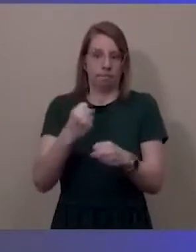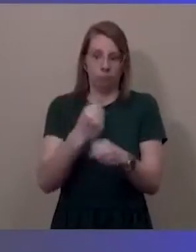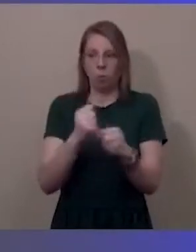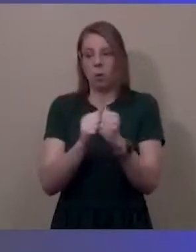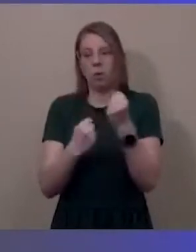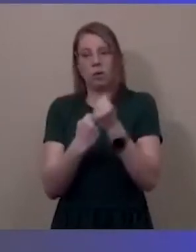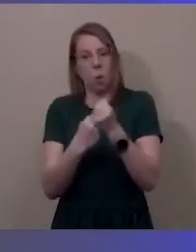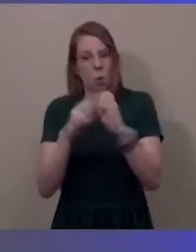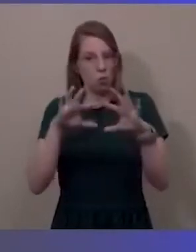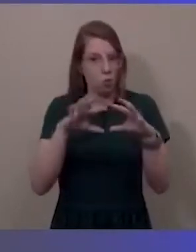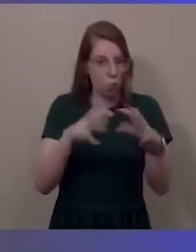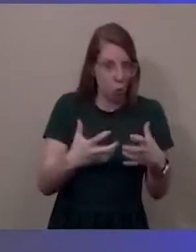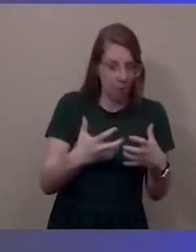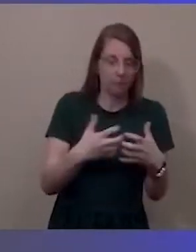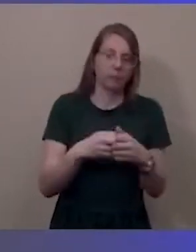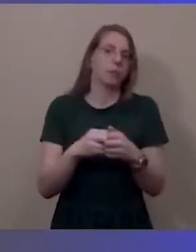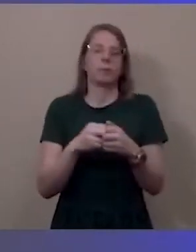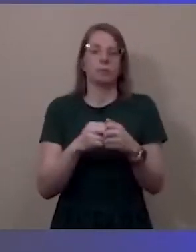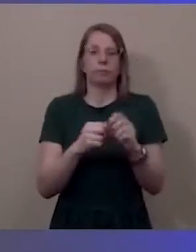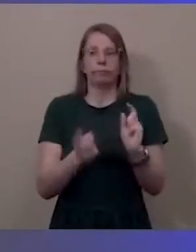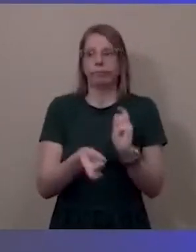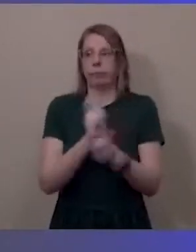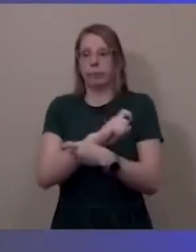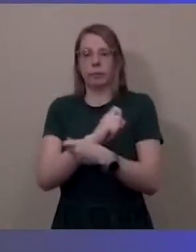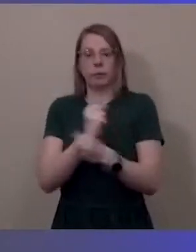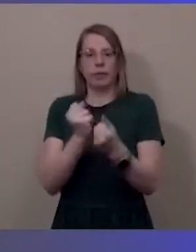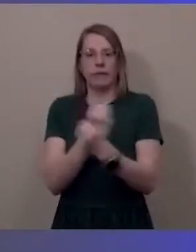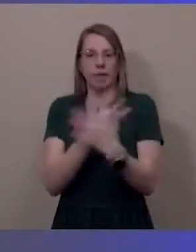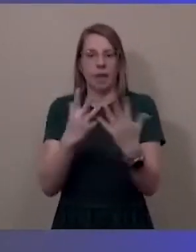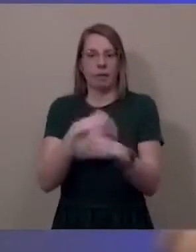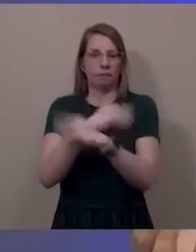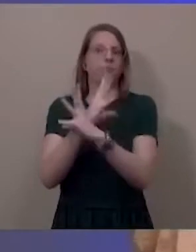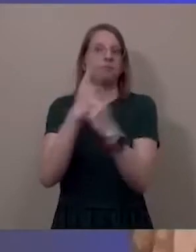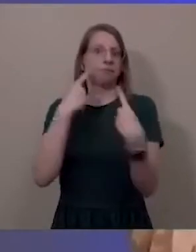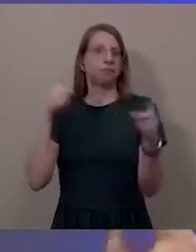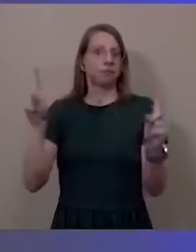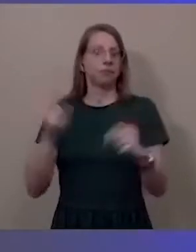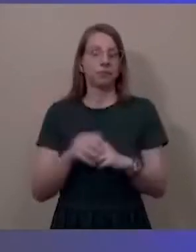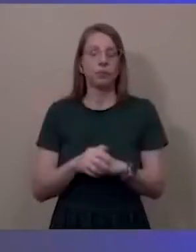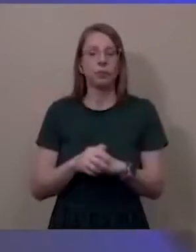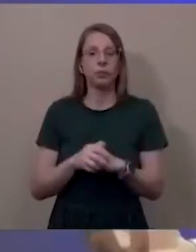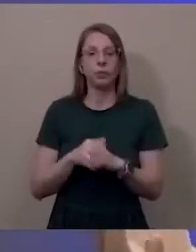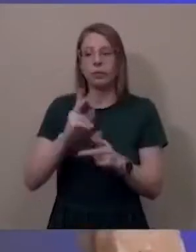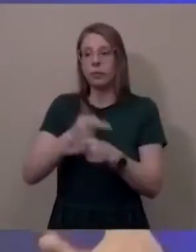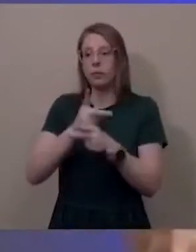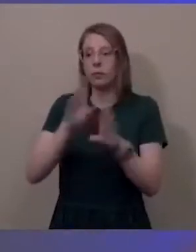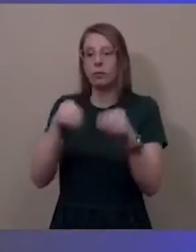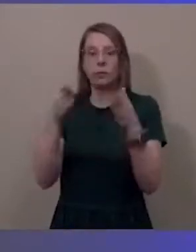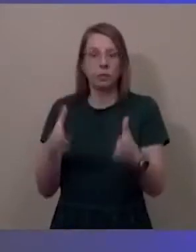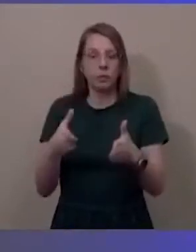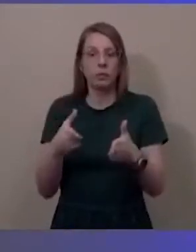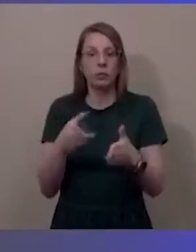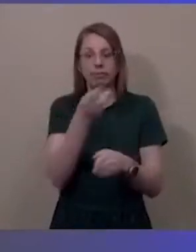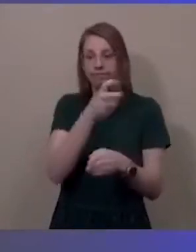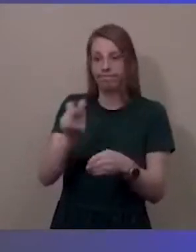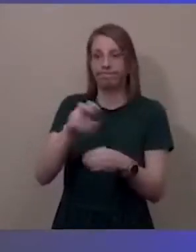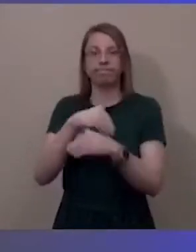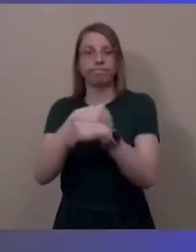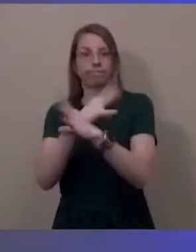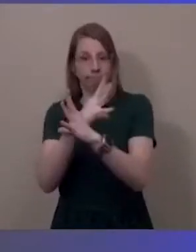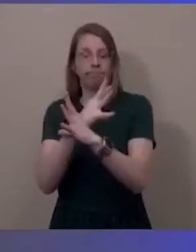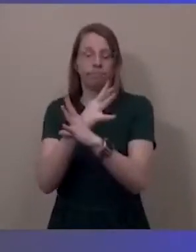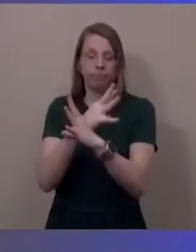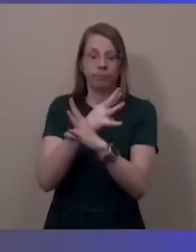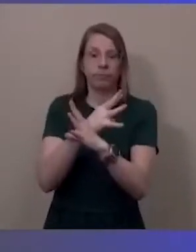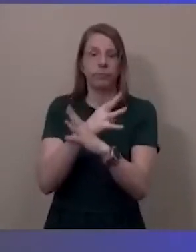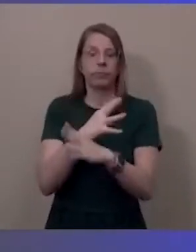and our moving online. We moved a lot of stuff effectively online, and people, caregivers also migrated online, and that allowed us